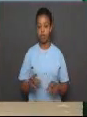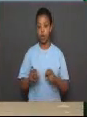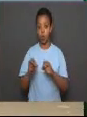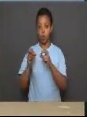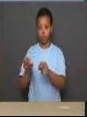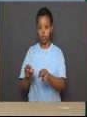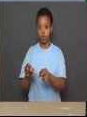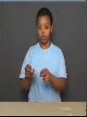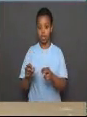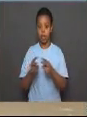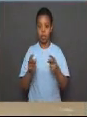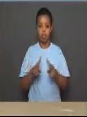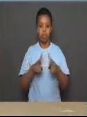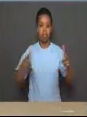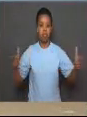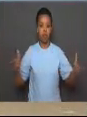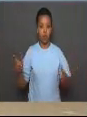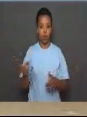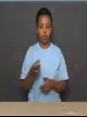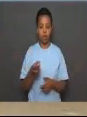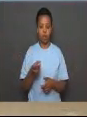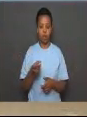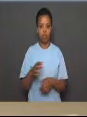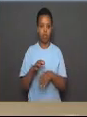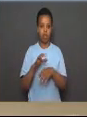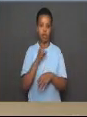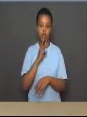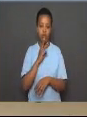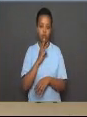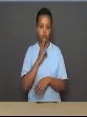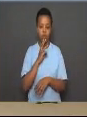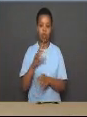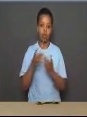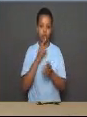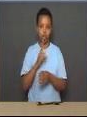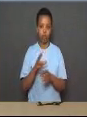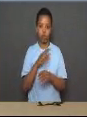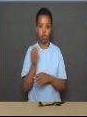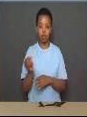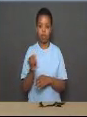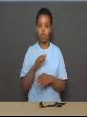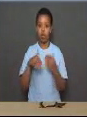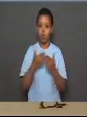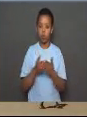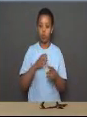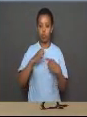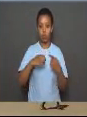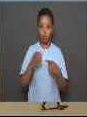Oceans are vast bodies of water, and they form the largest of all the